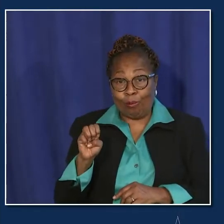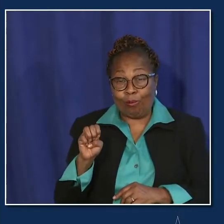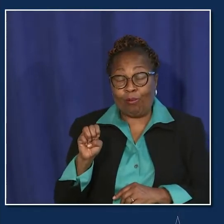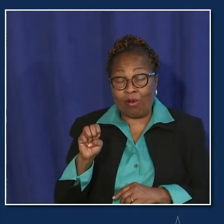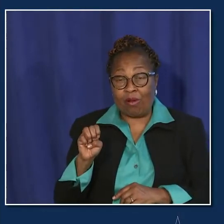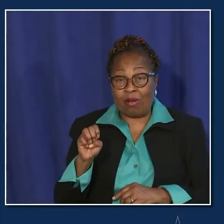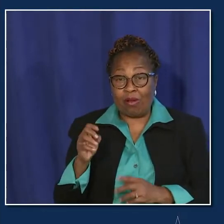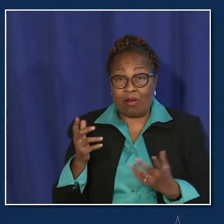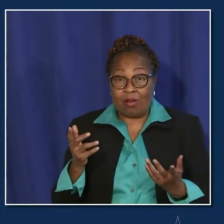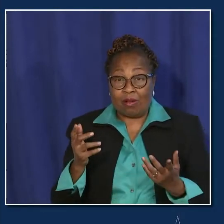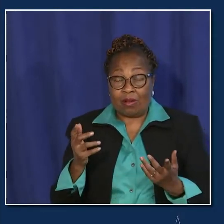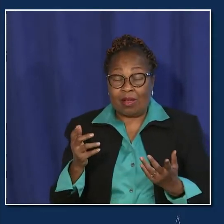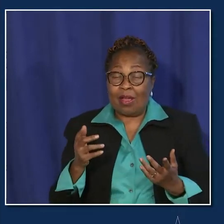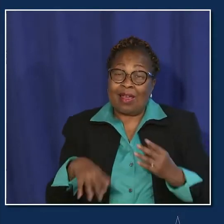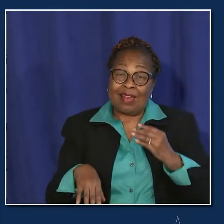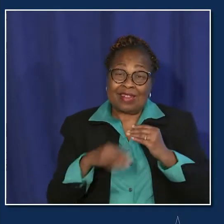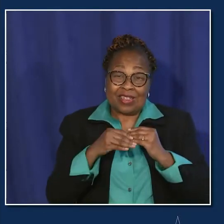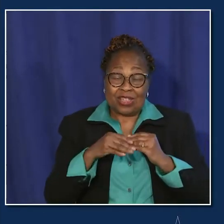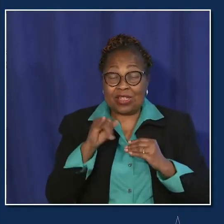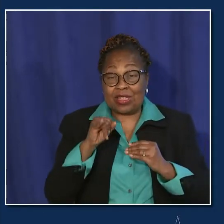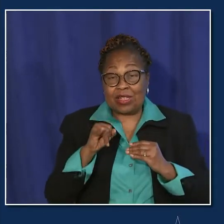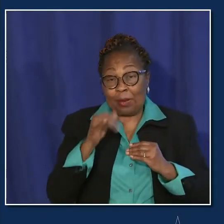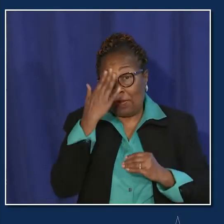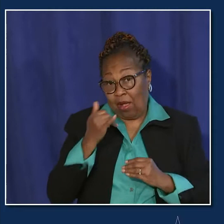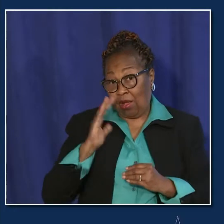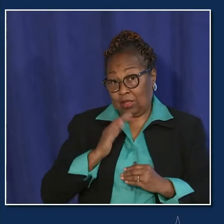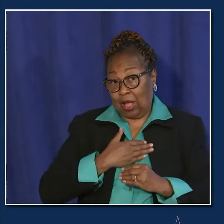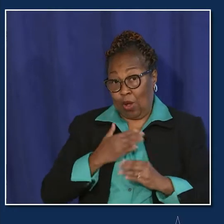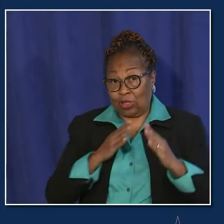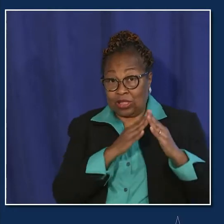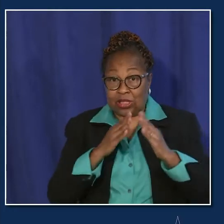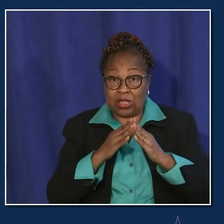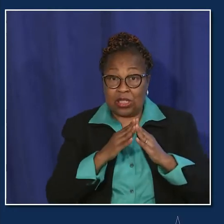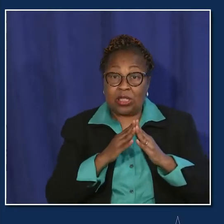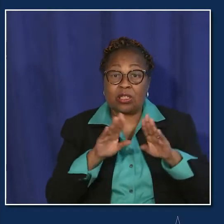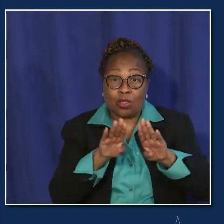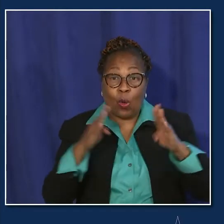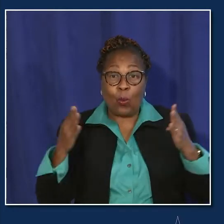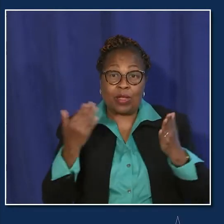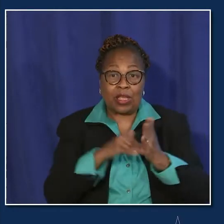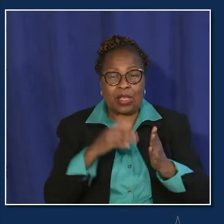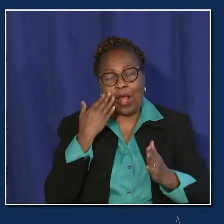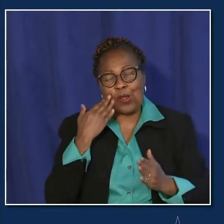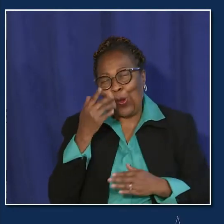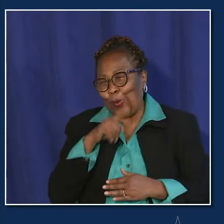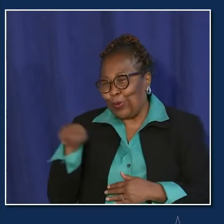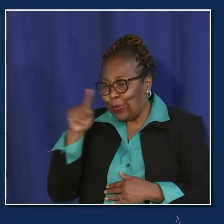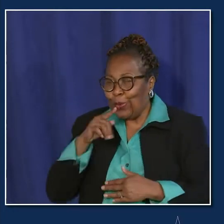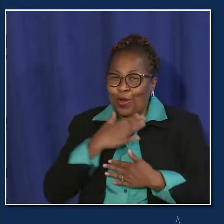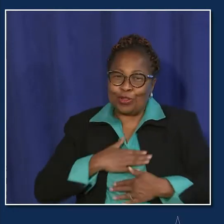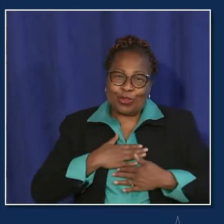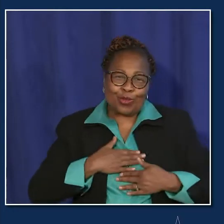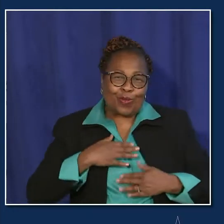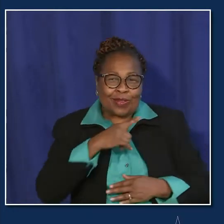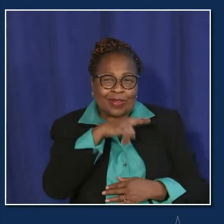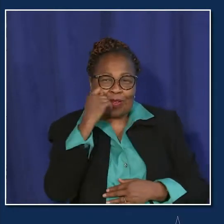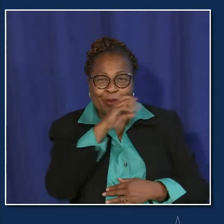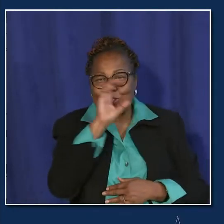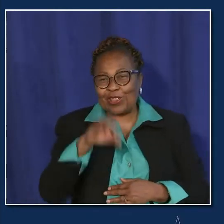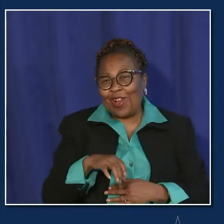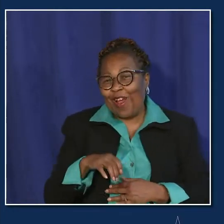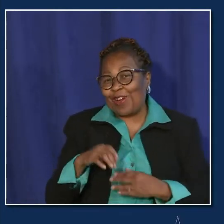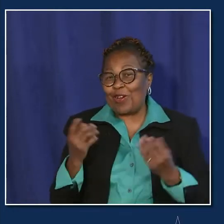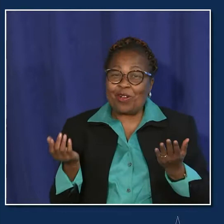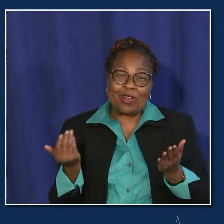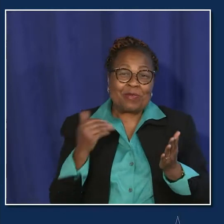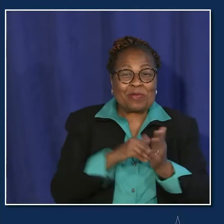chicago.gov/at-home. Additionally, since our city is reopened, I know many of you are enjoying summer in Chicago and the return of our iconic